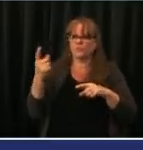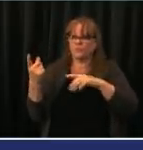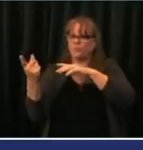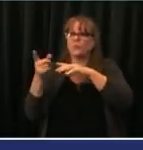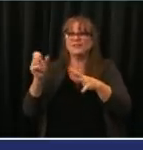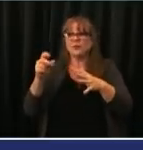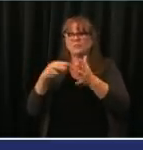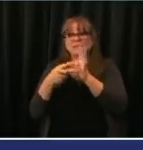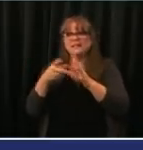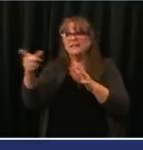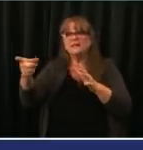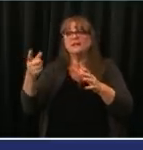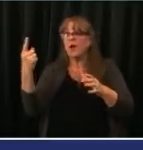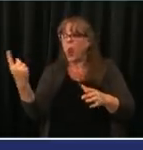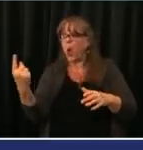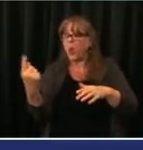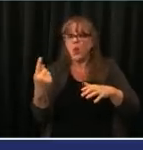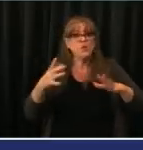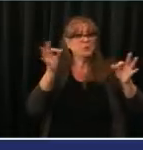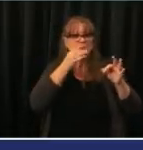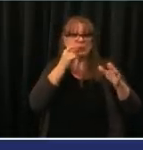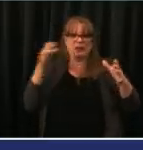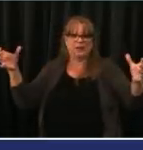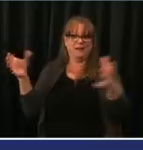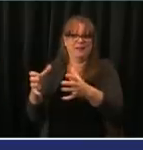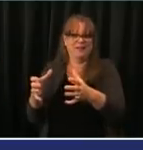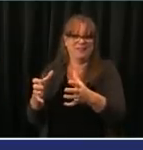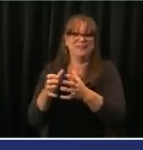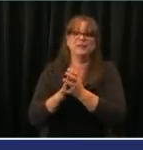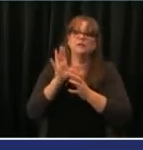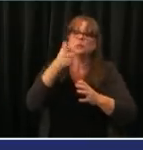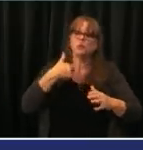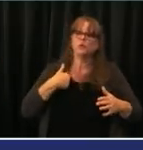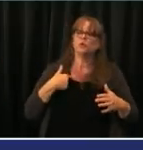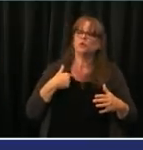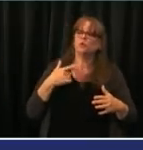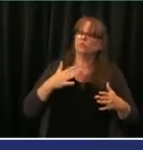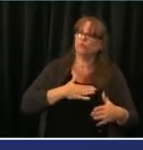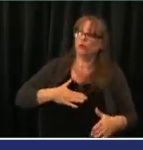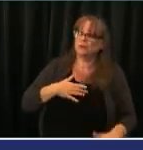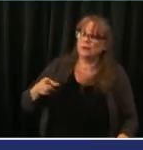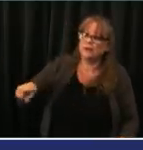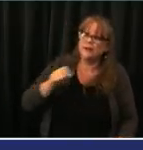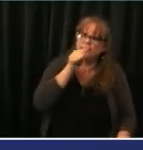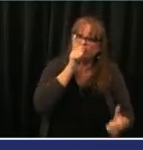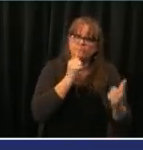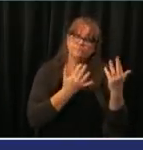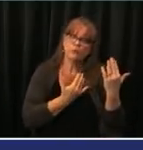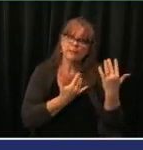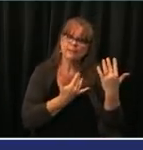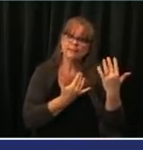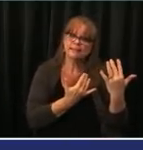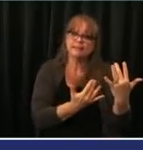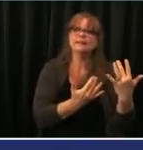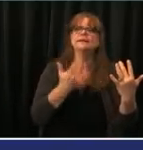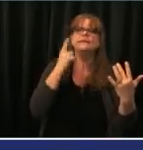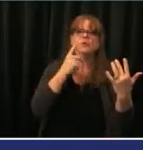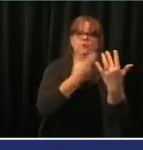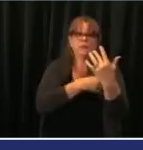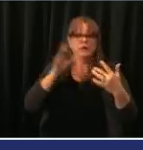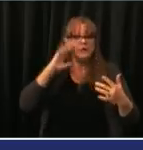very difficult. And we appreciate all the different burdens that people have faced. For some, it's the health burden. They've gotten sick. They've lost loved